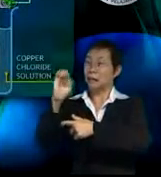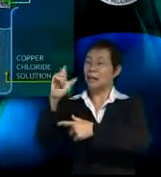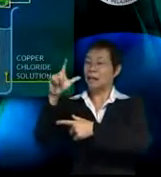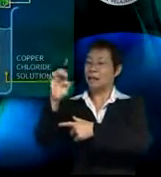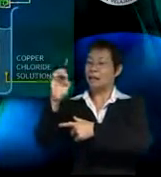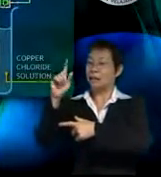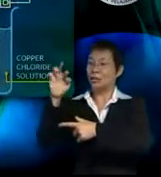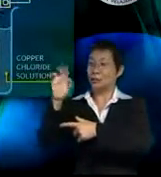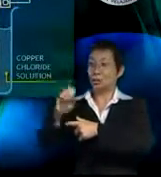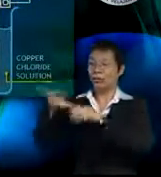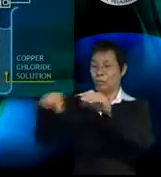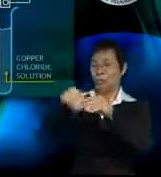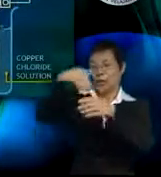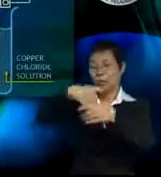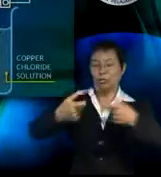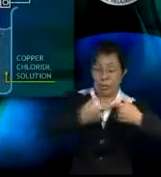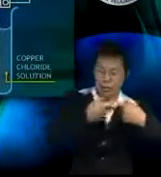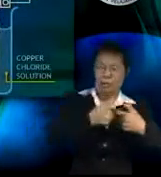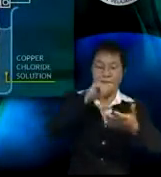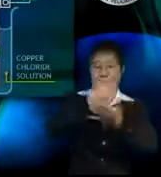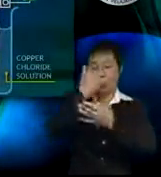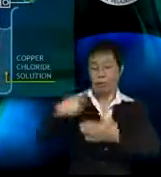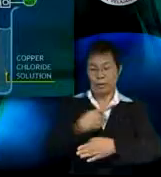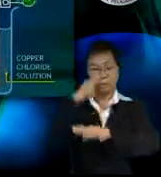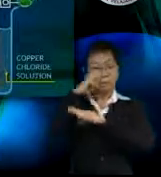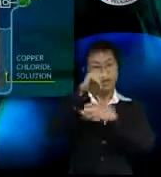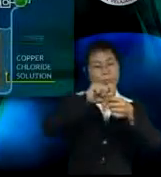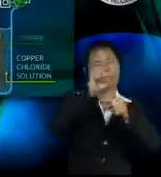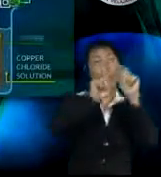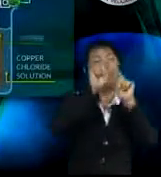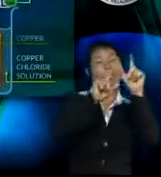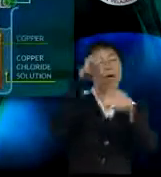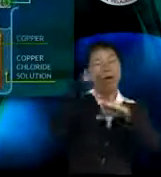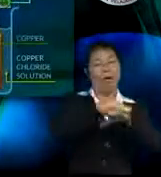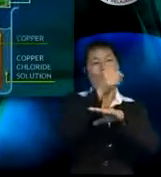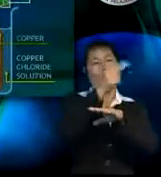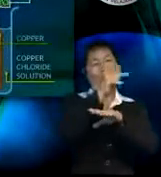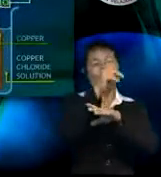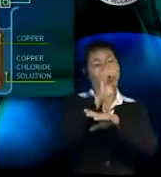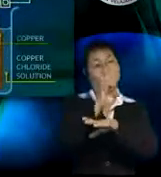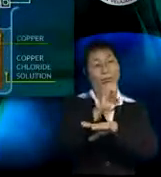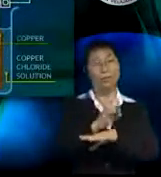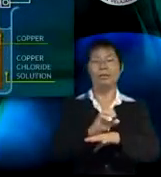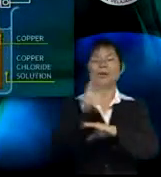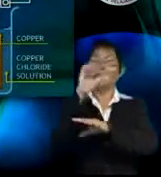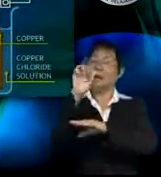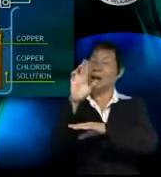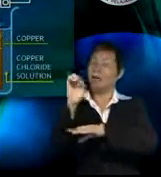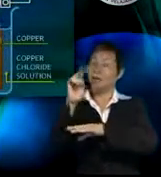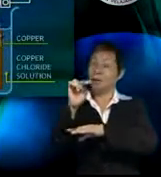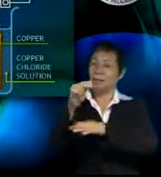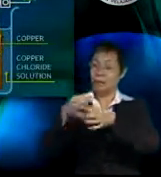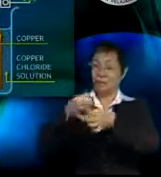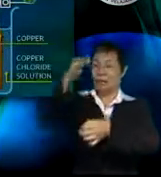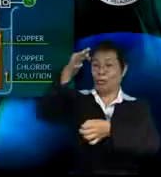battery. That's why we can see bubbles of chlorine gas on the anode. The carbon electrodes,